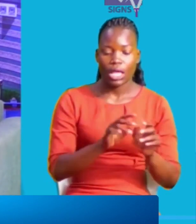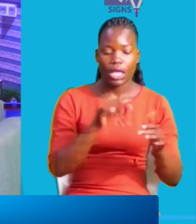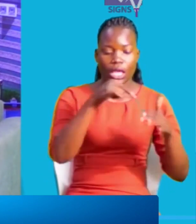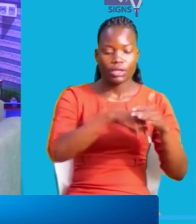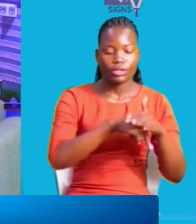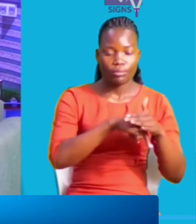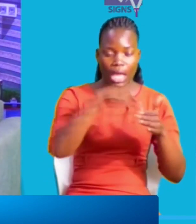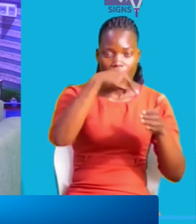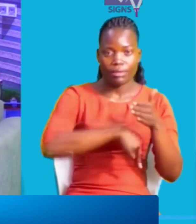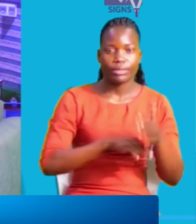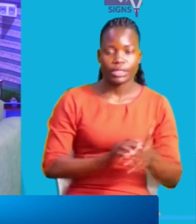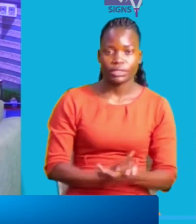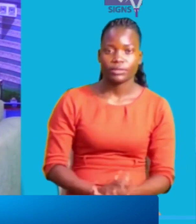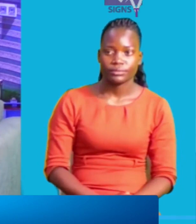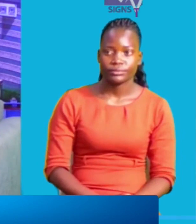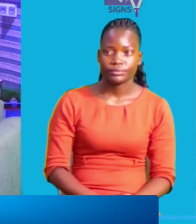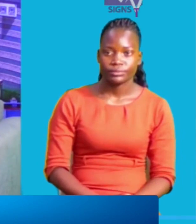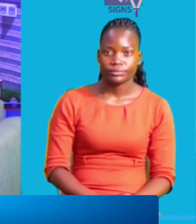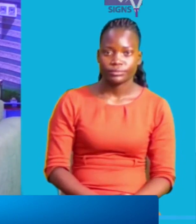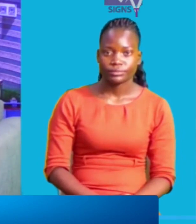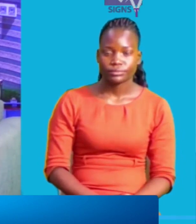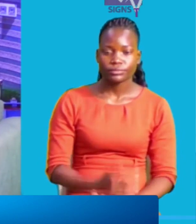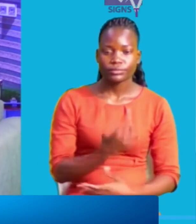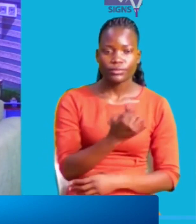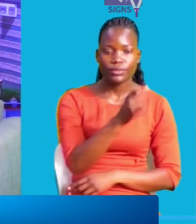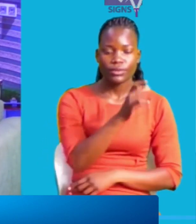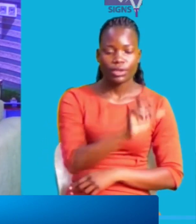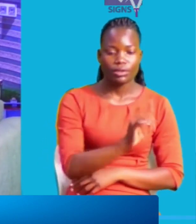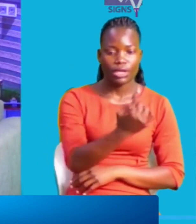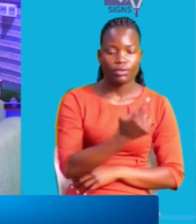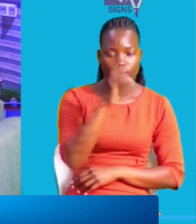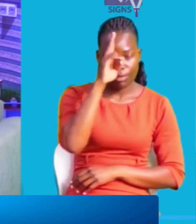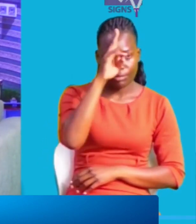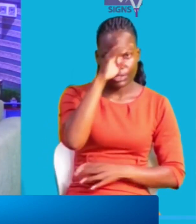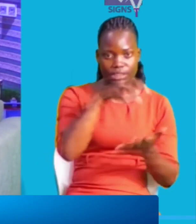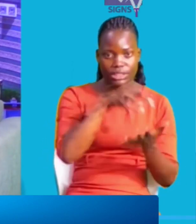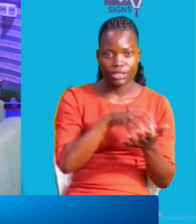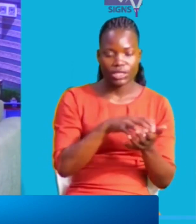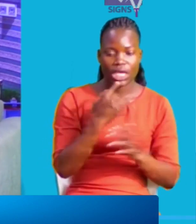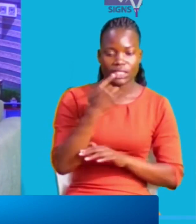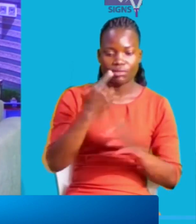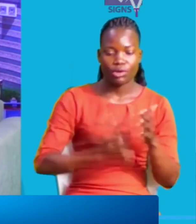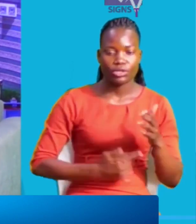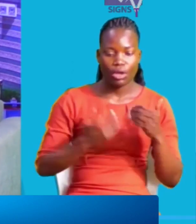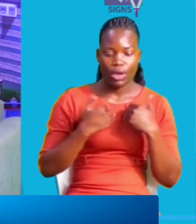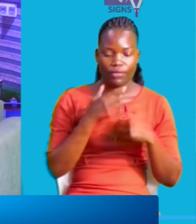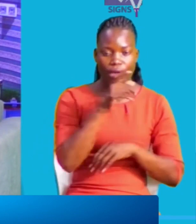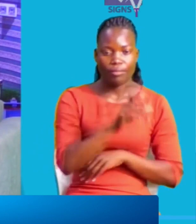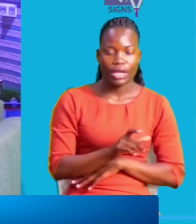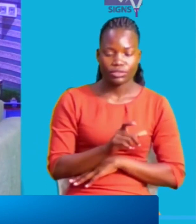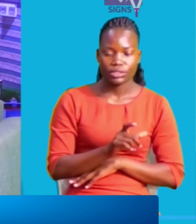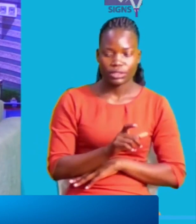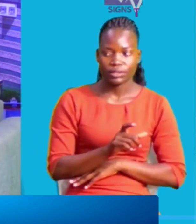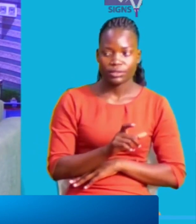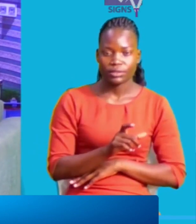this thing into deeper side. At least kila mtu akikuja kwa police station, yeah, aseme kwamba there's a person there, yule